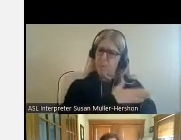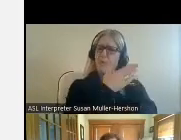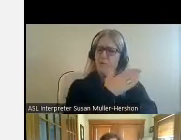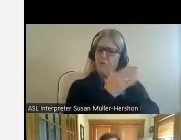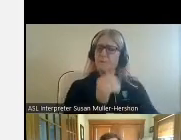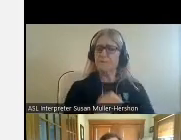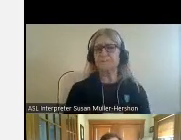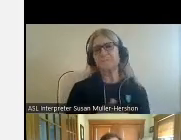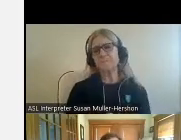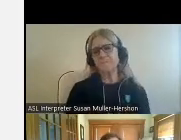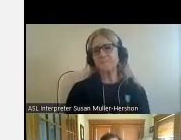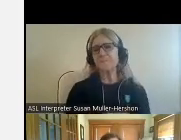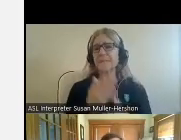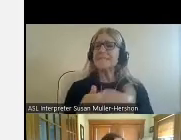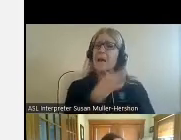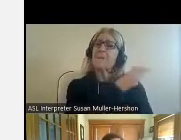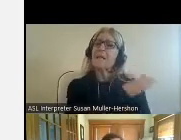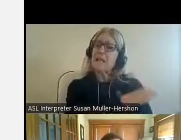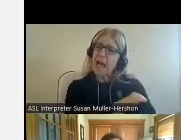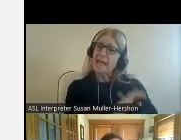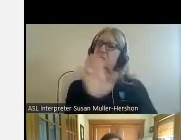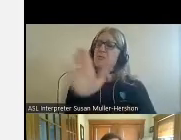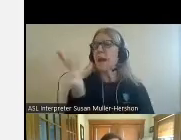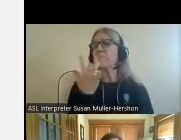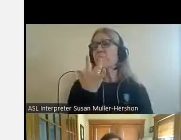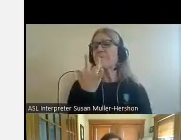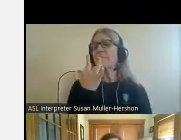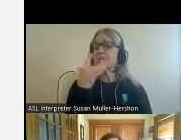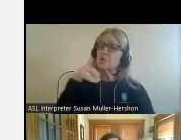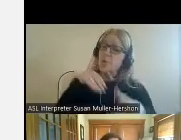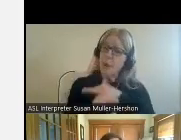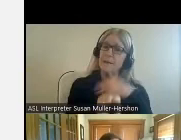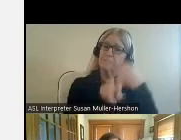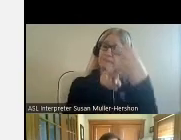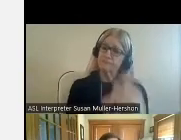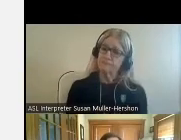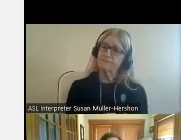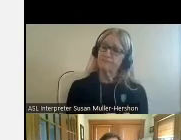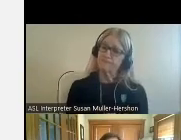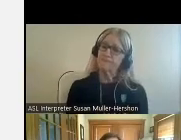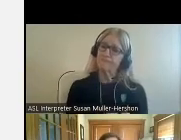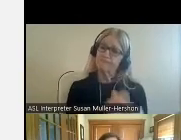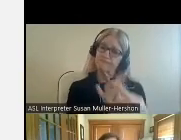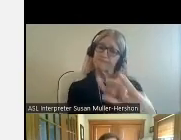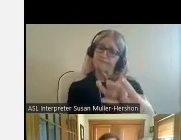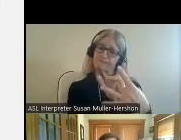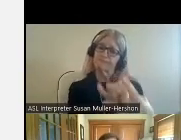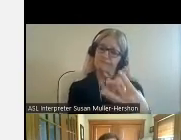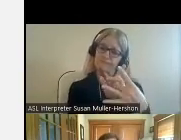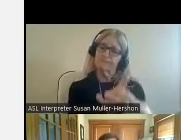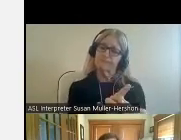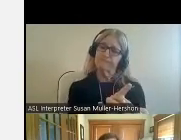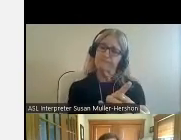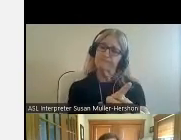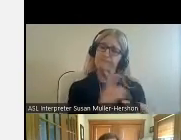some clients prefer to come into the office for the structure and connection that goes along with an in-person